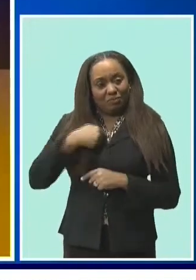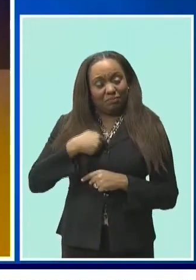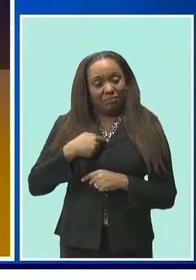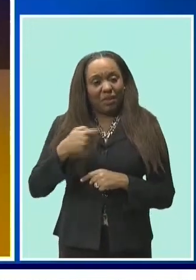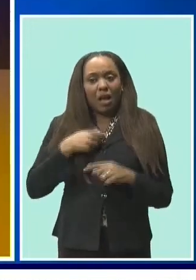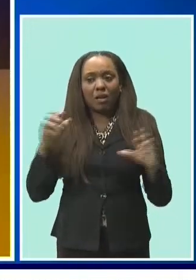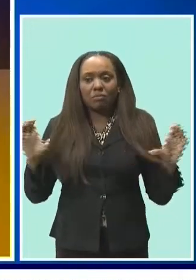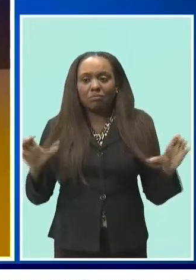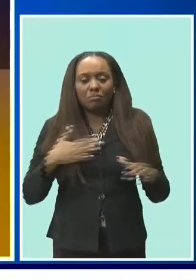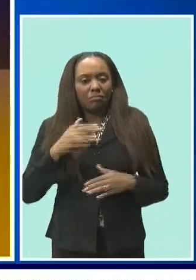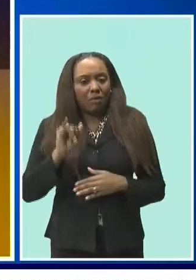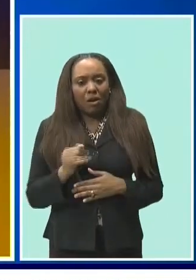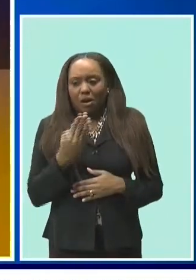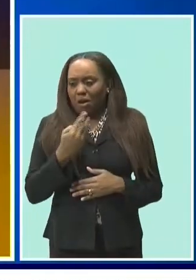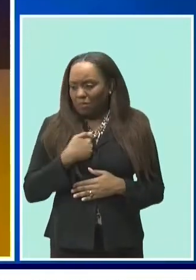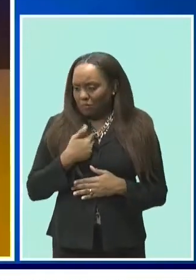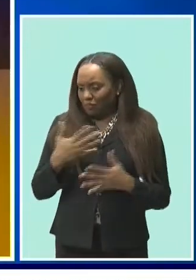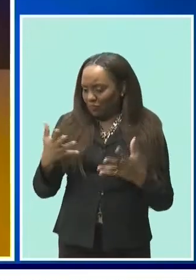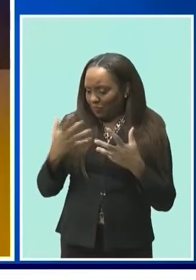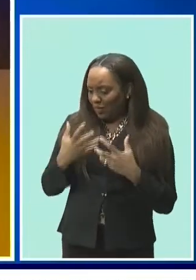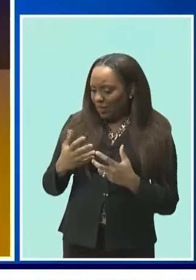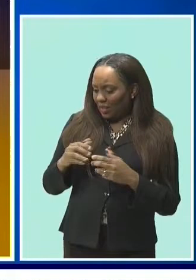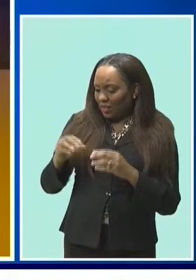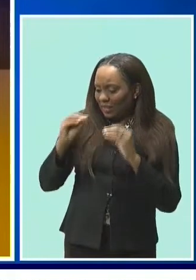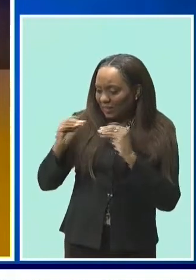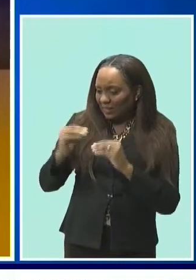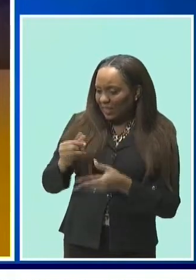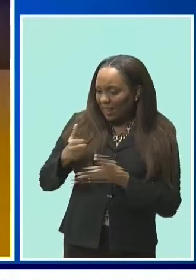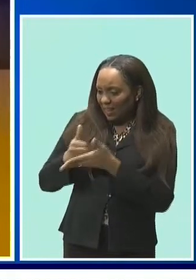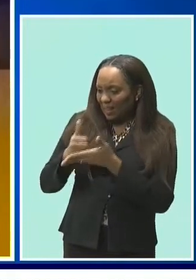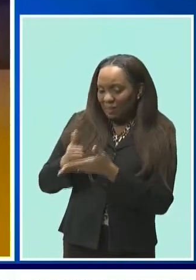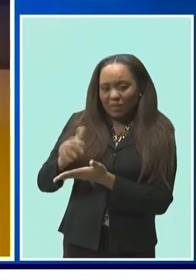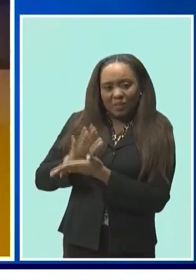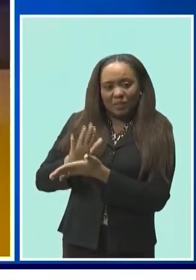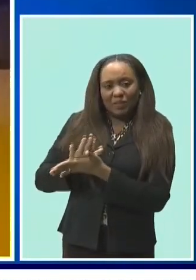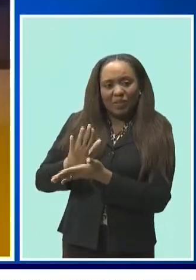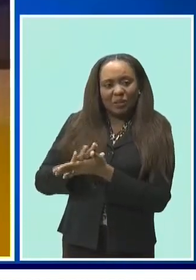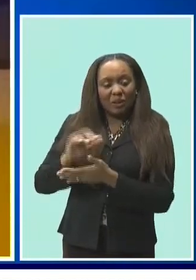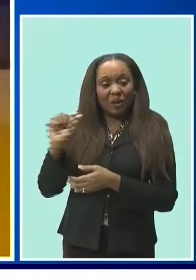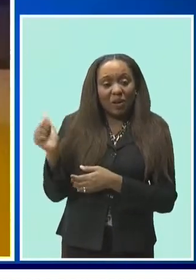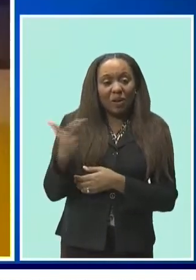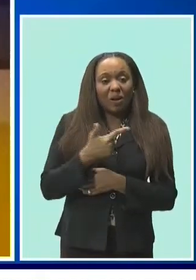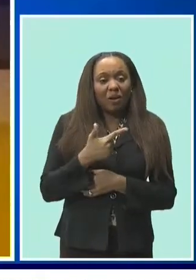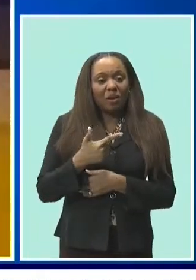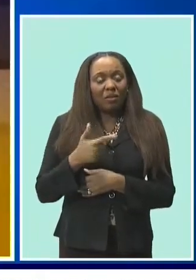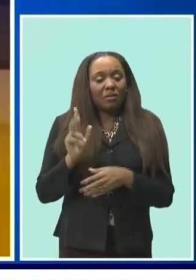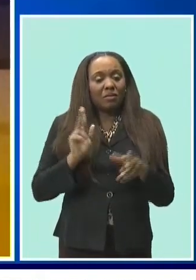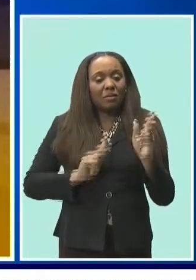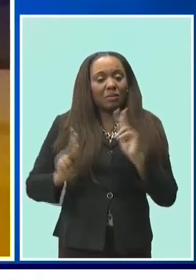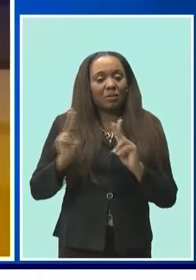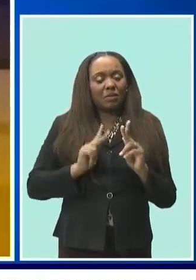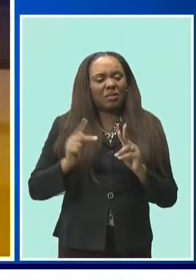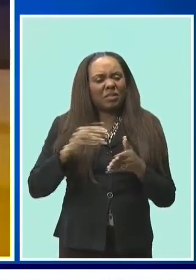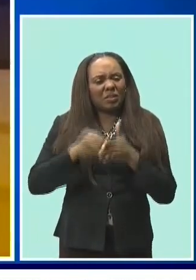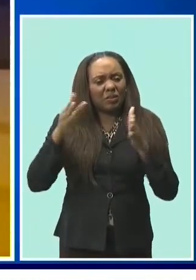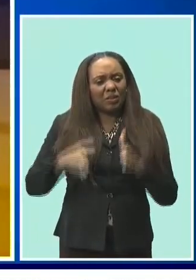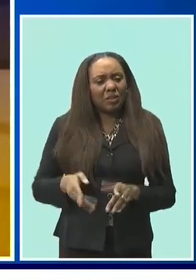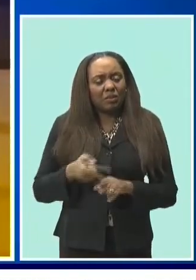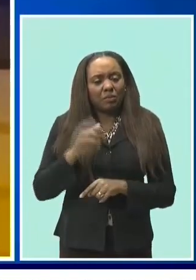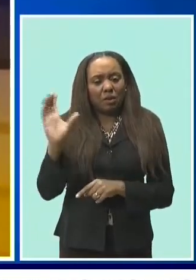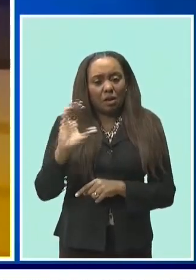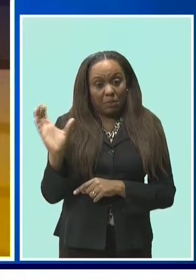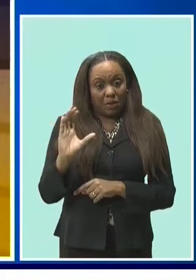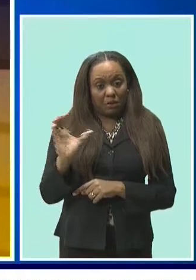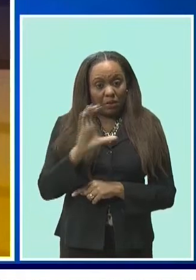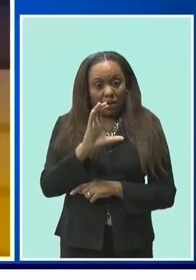job to make sure that all the young people that come here was treated equally and pass on all